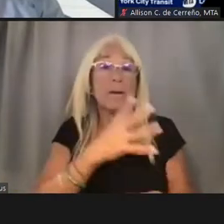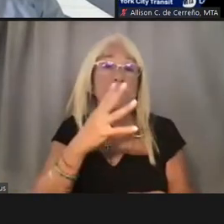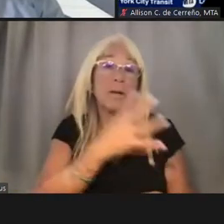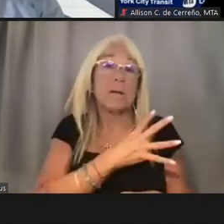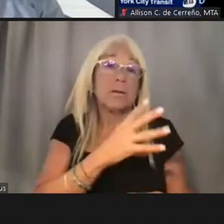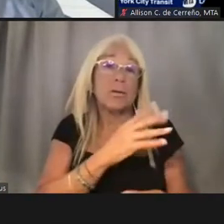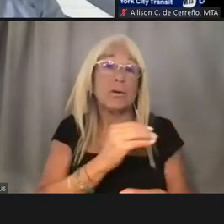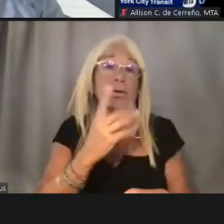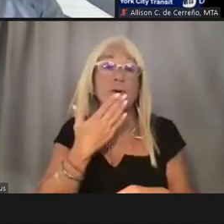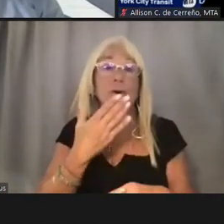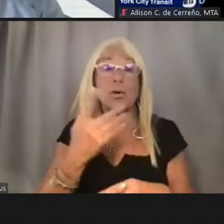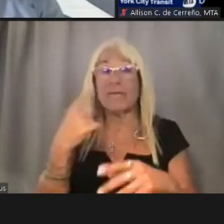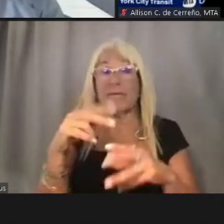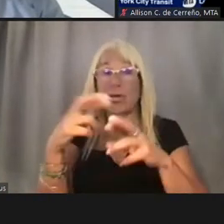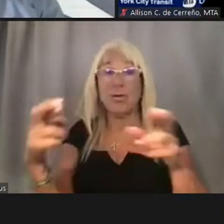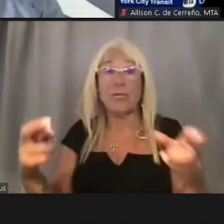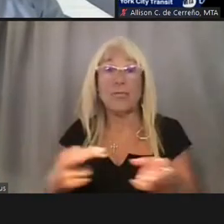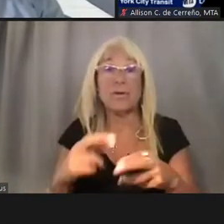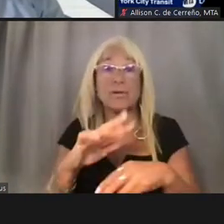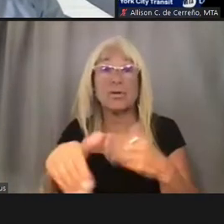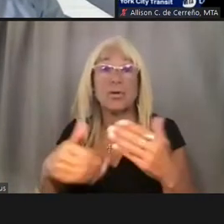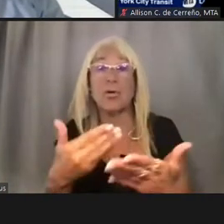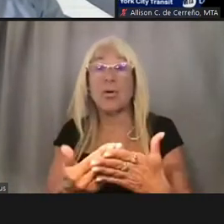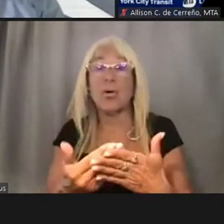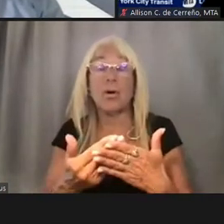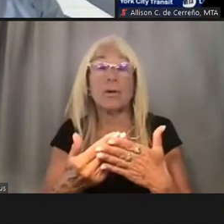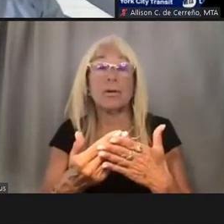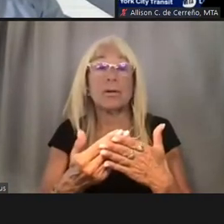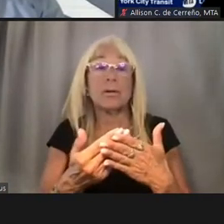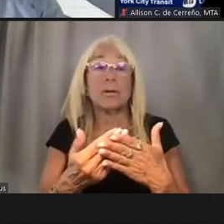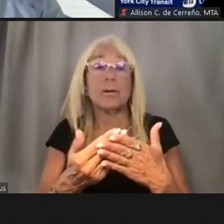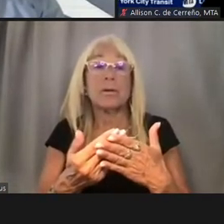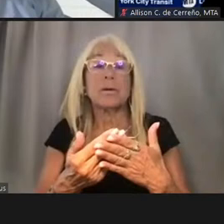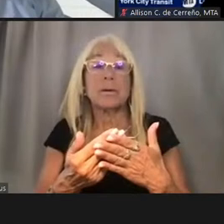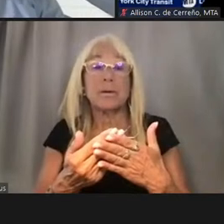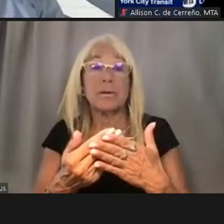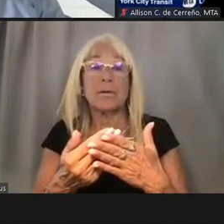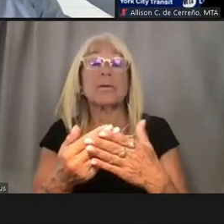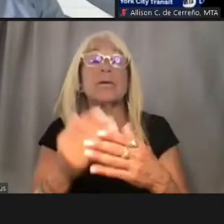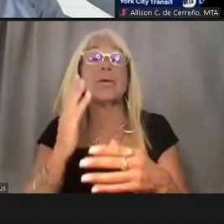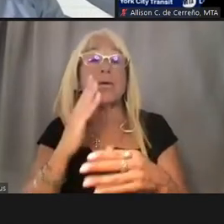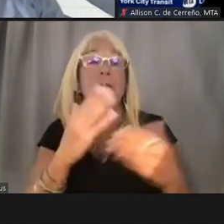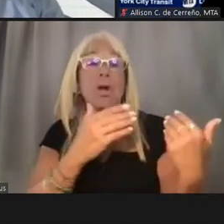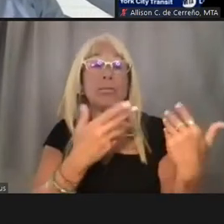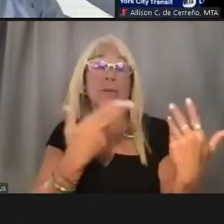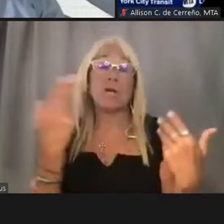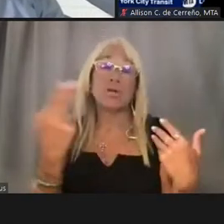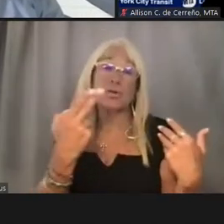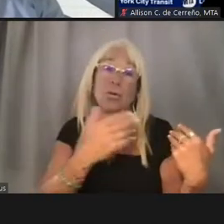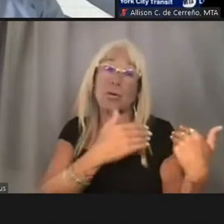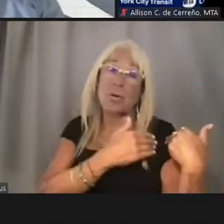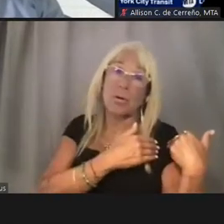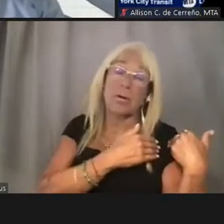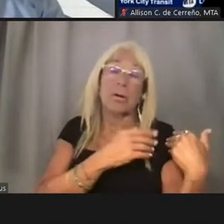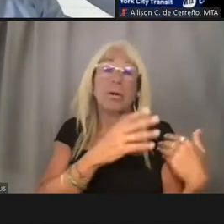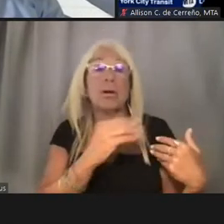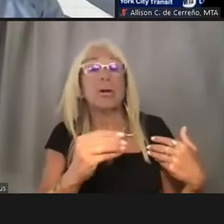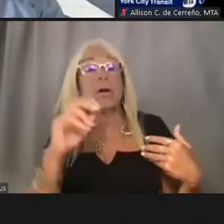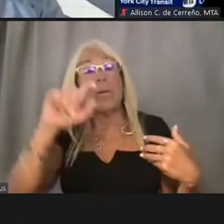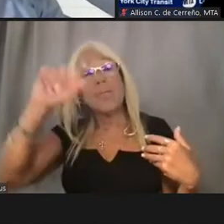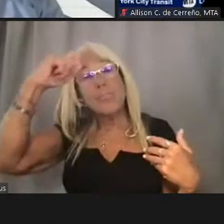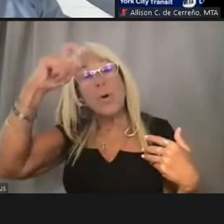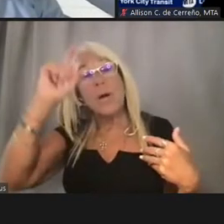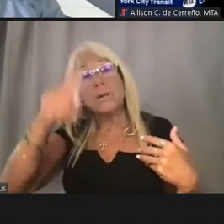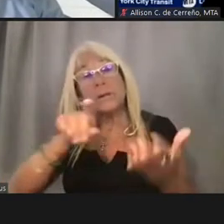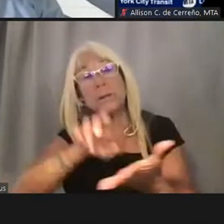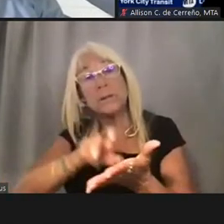that is good for the region as a whole with the cbdtp adding remarks to the historical burden it is time for the Bronx receives major Capital Improvements